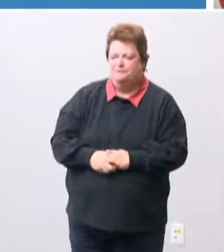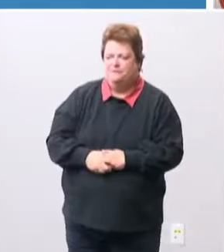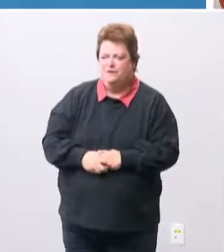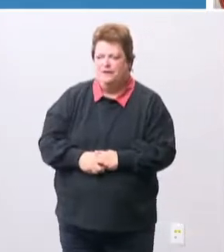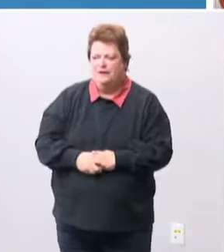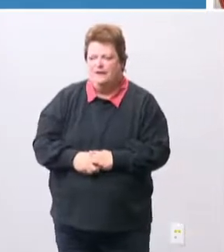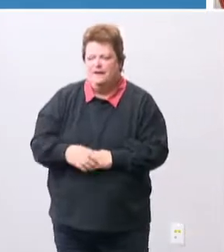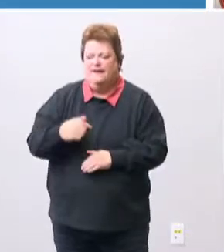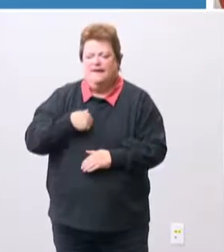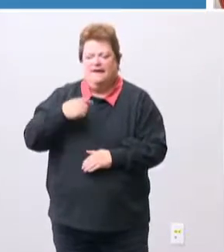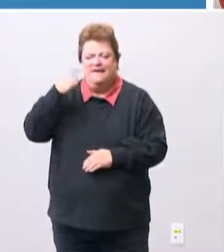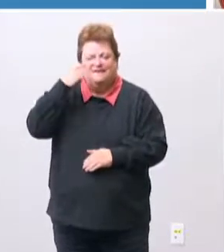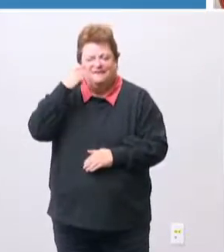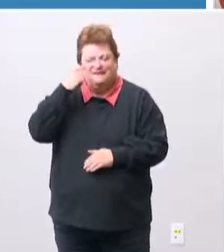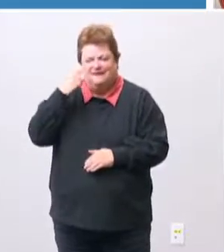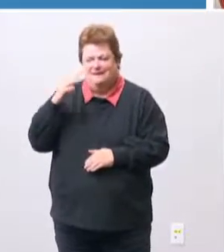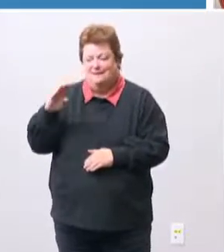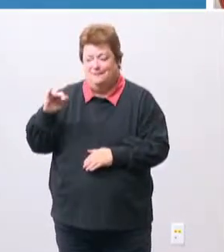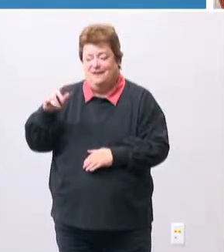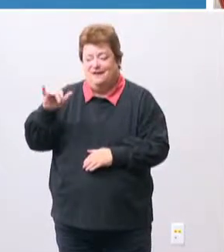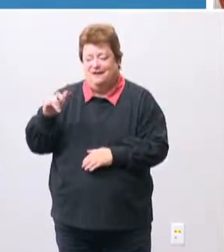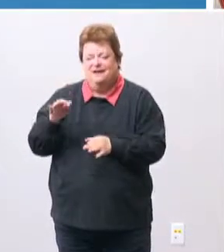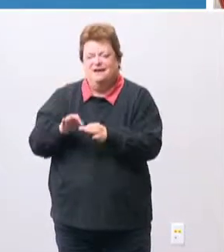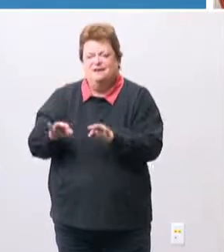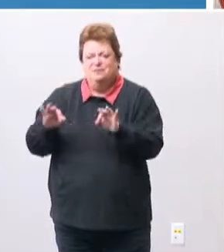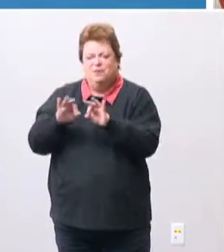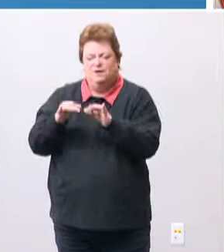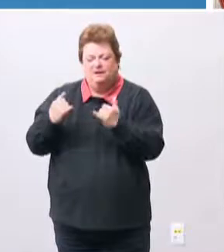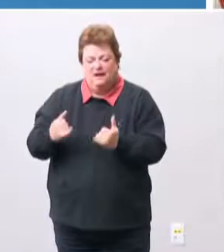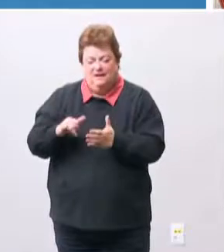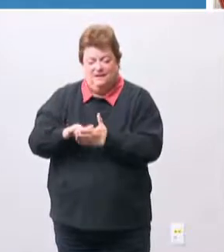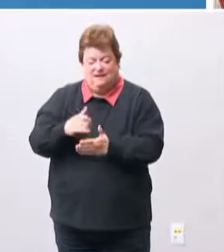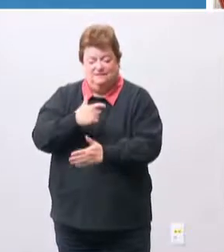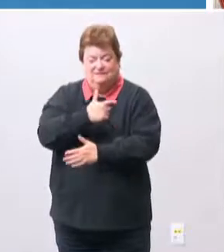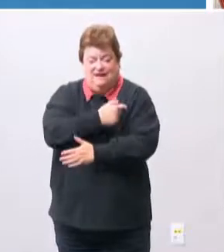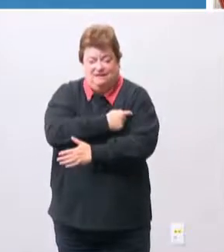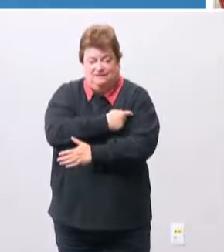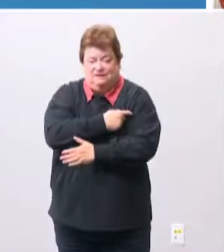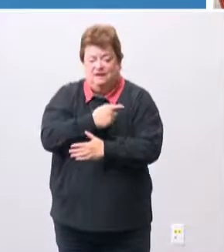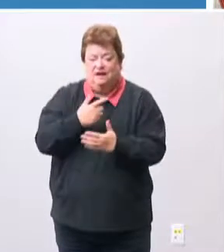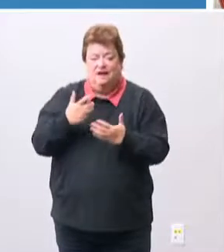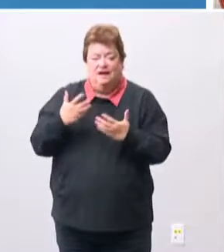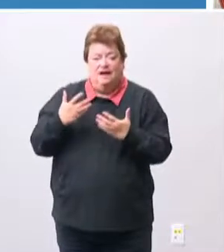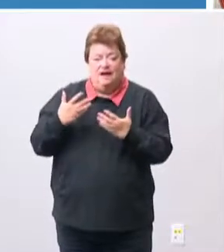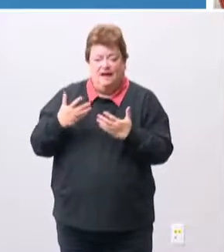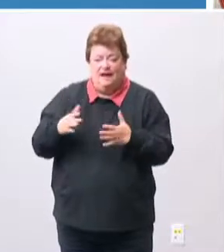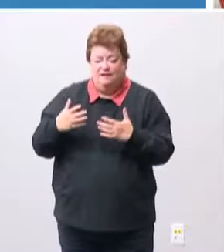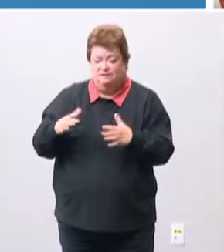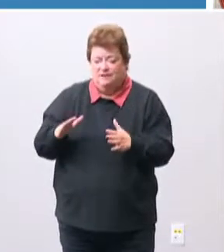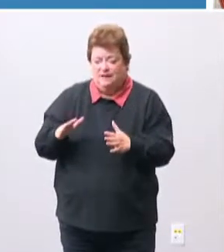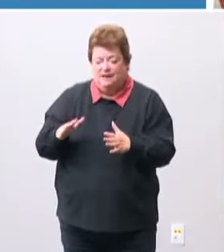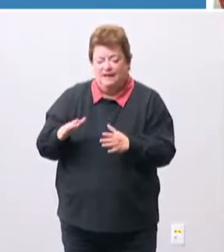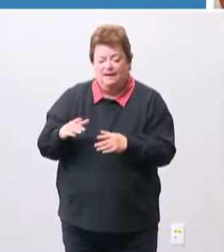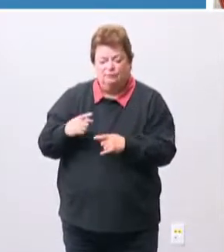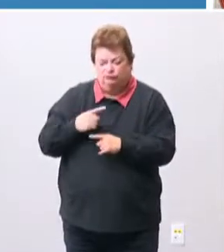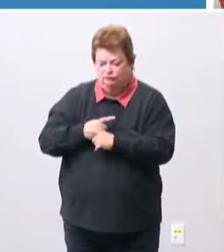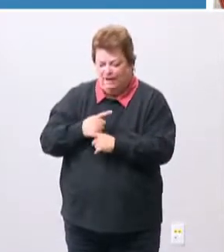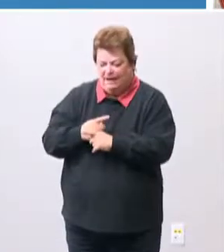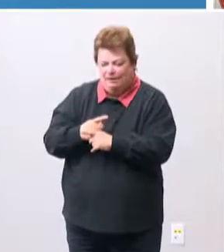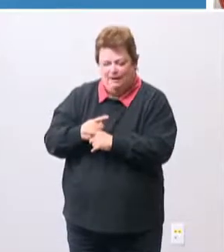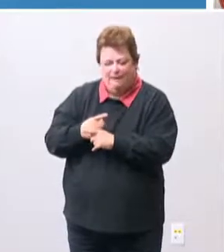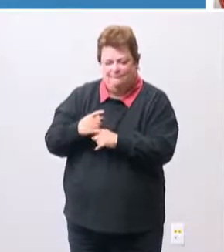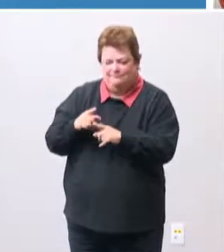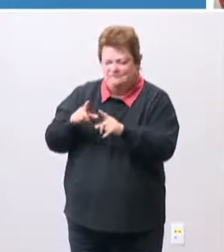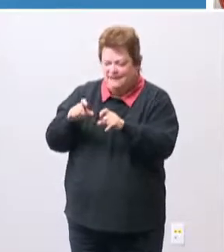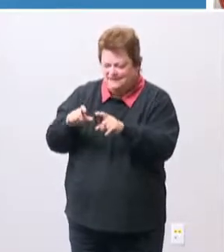I think, Bailey, it's really important to remember that this vaccine has really been rigorously tested